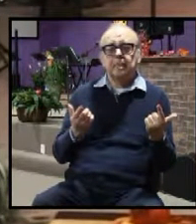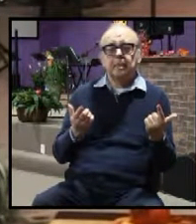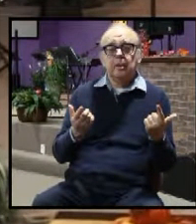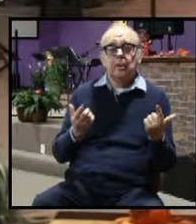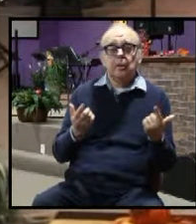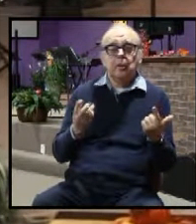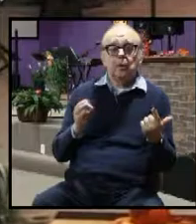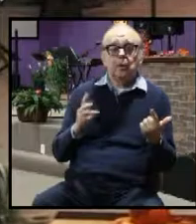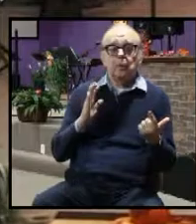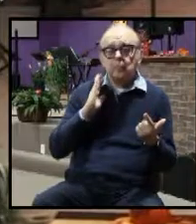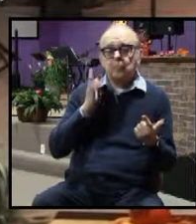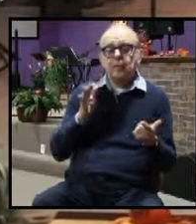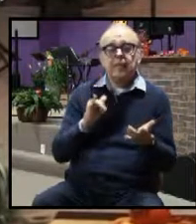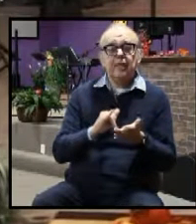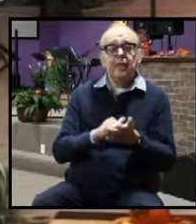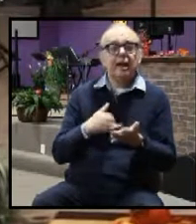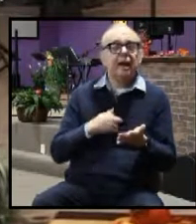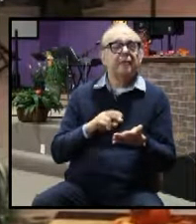would that matter?